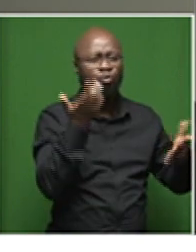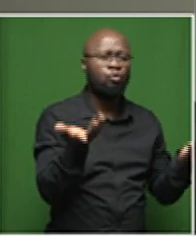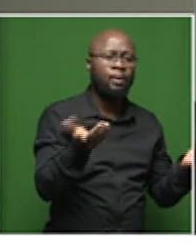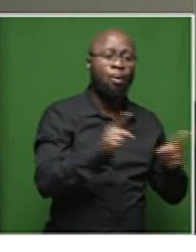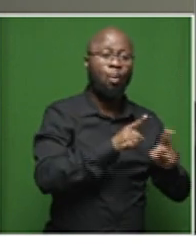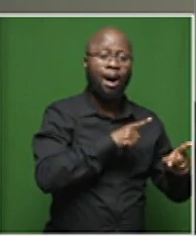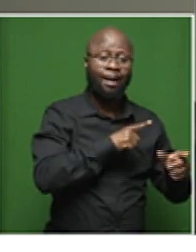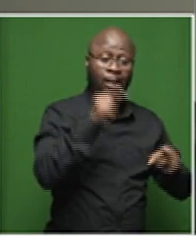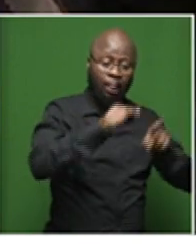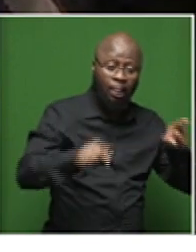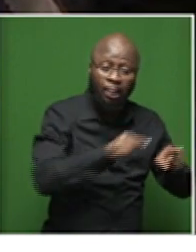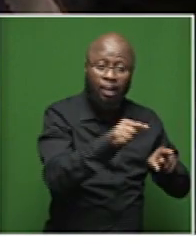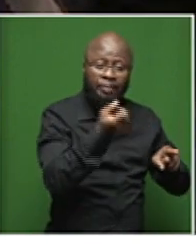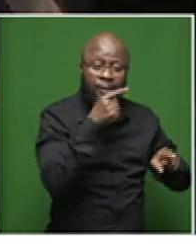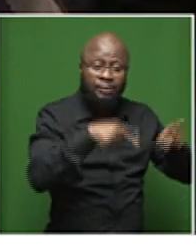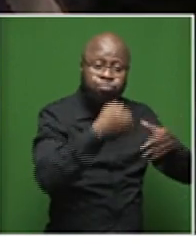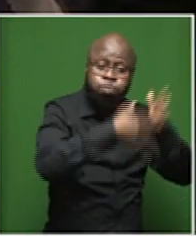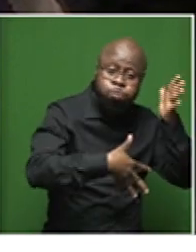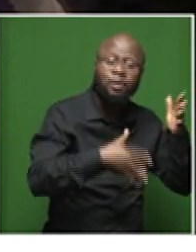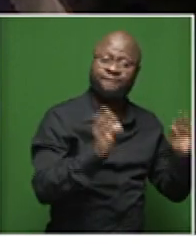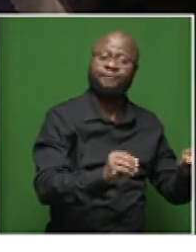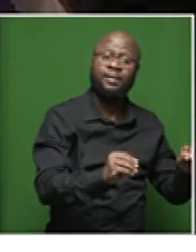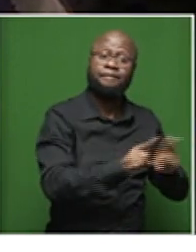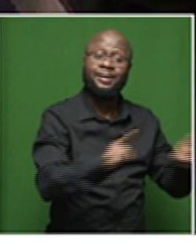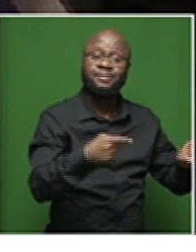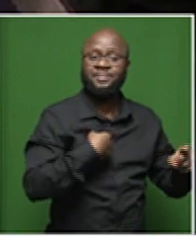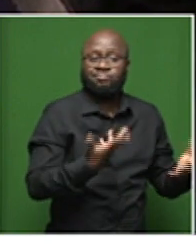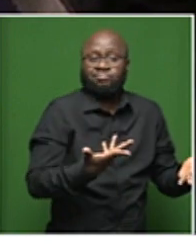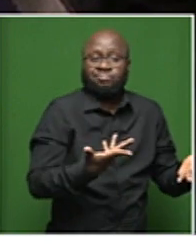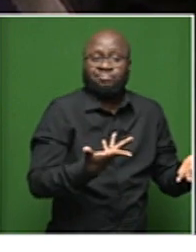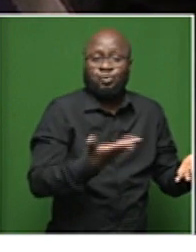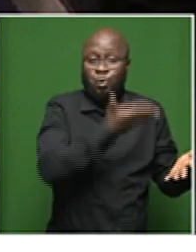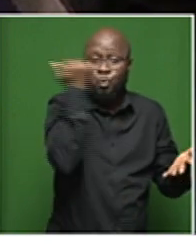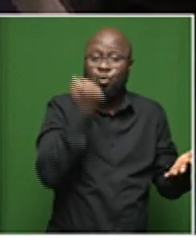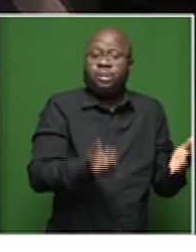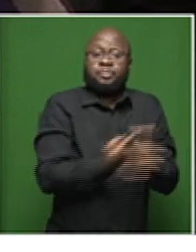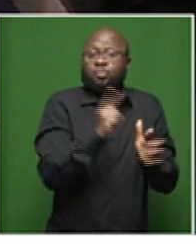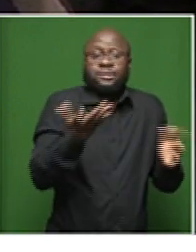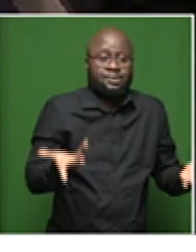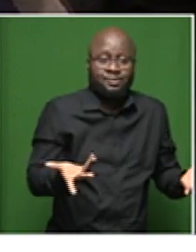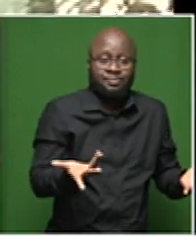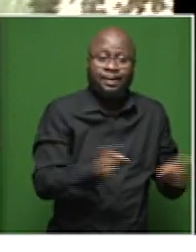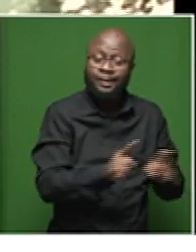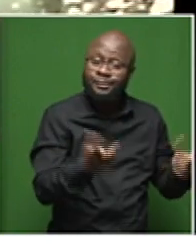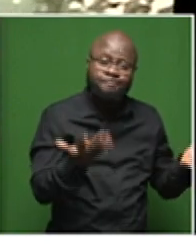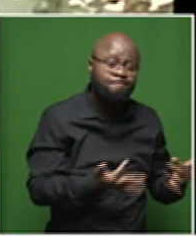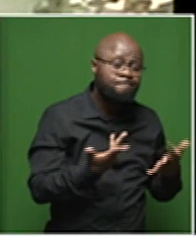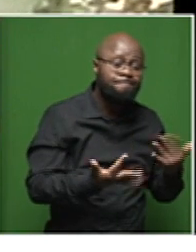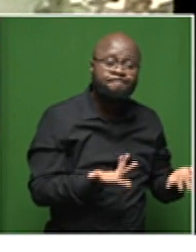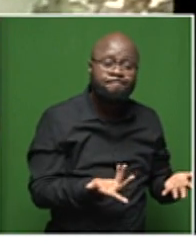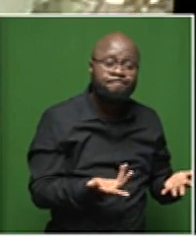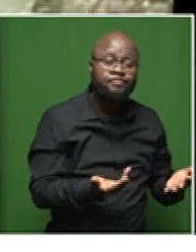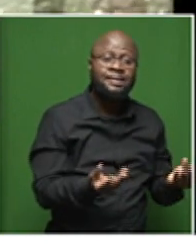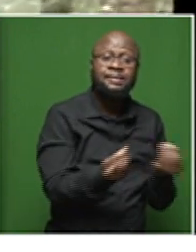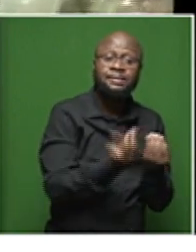of medication. So because I don't have any symptoms, I don't know what's happening. So, but one thing that I can say is that when